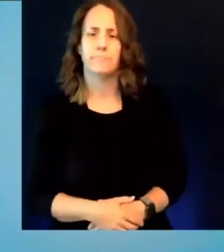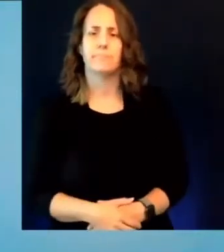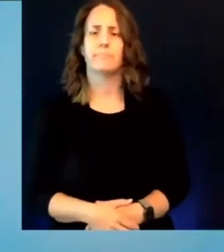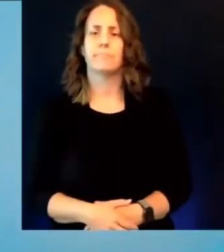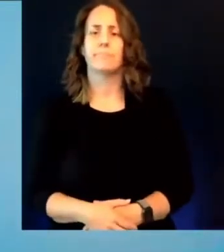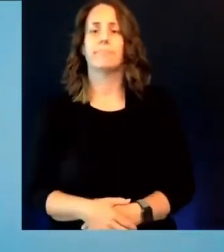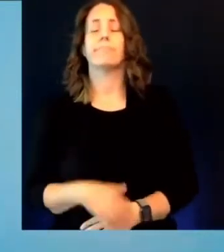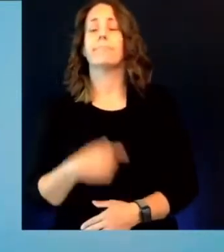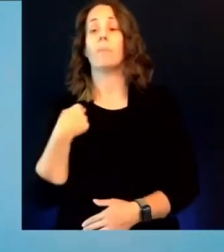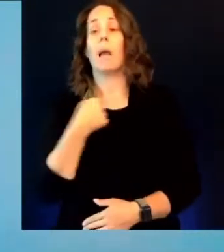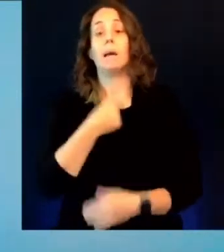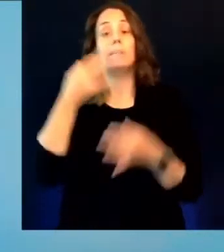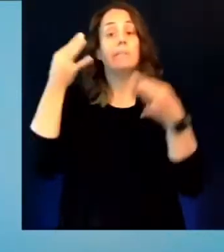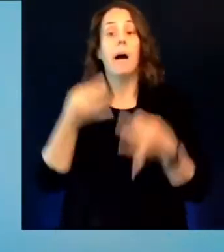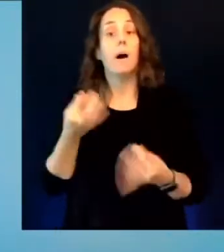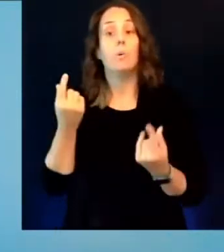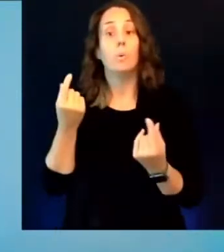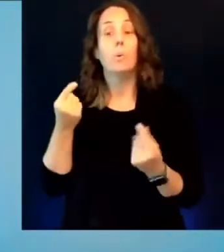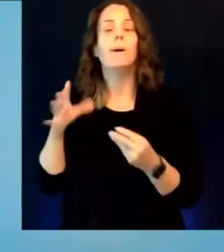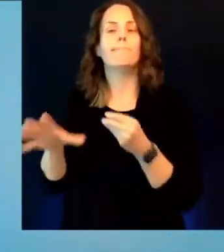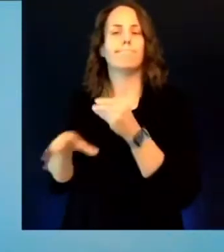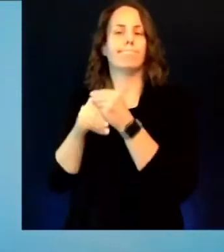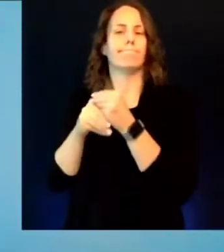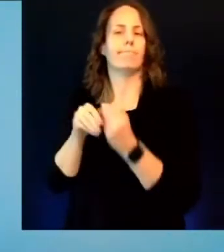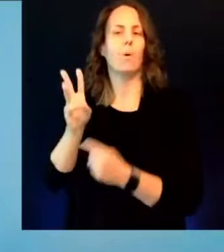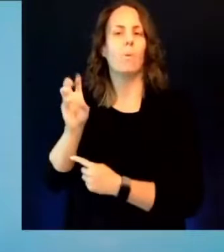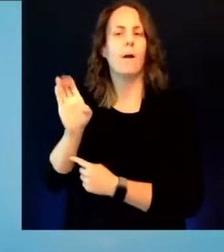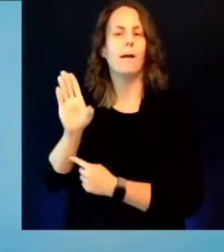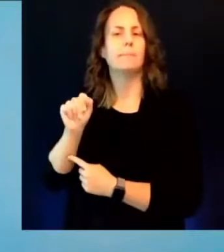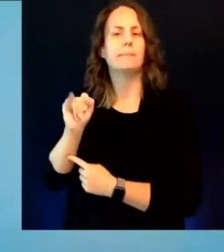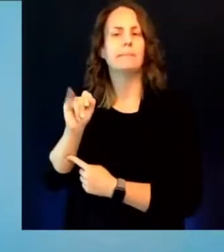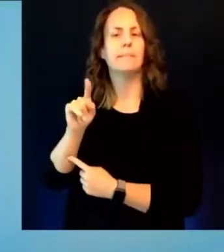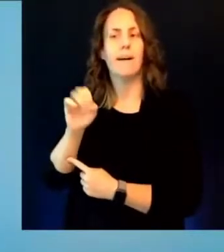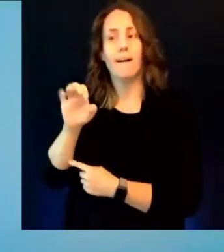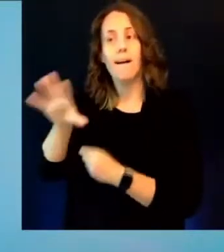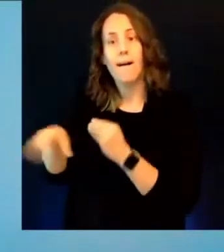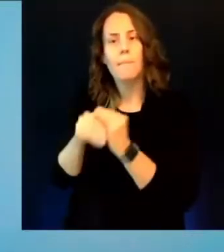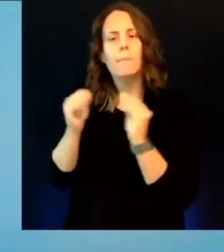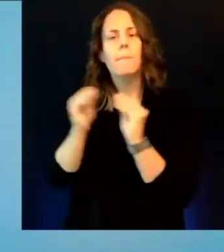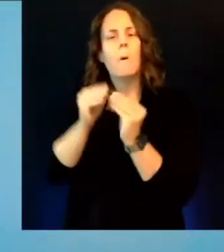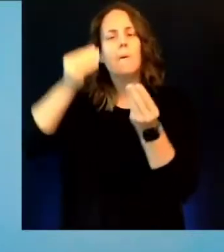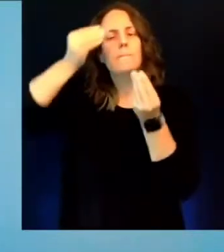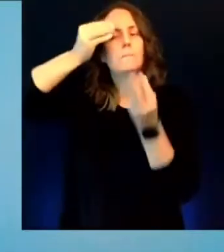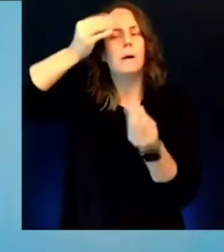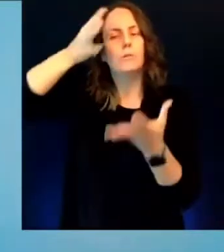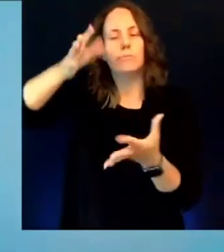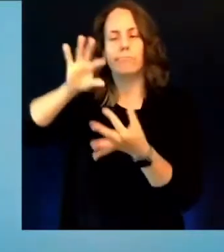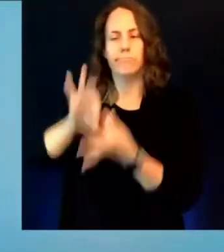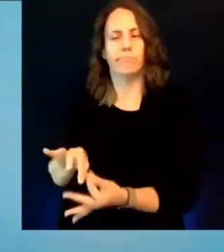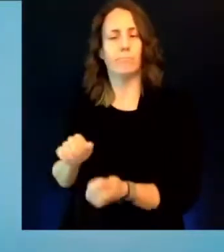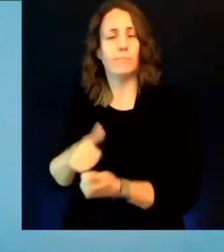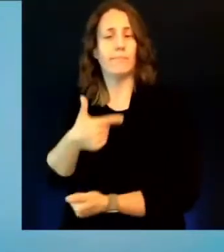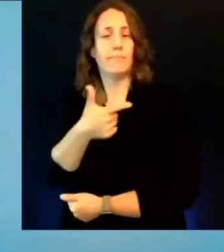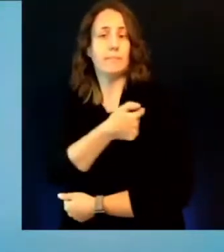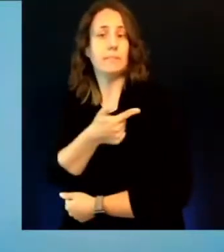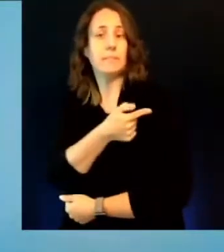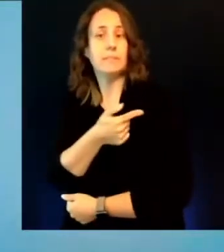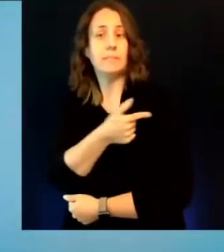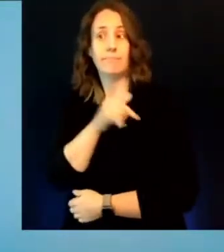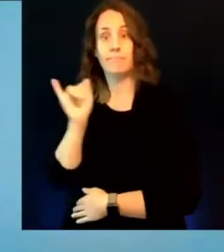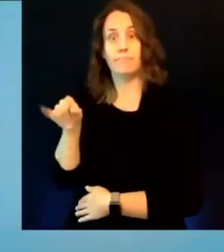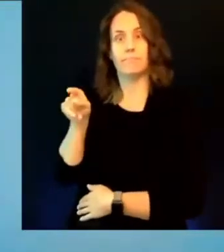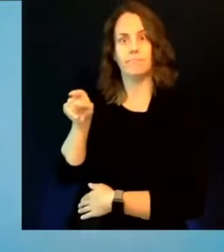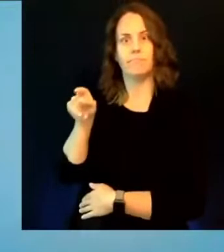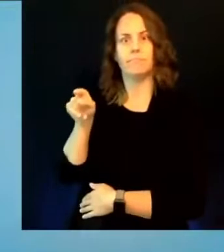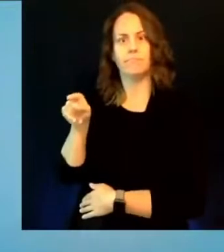on COVID-19 illness after vaccination. And if you don't mind, I'm going to turn off my camera here momentarily, and I'm going to actually share